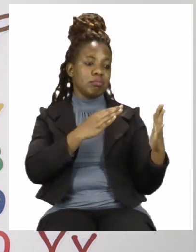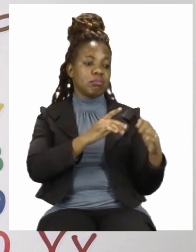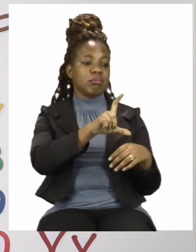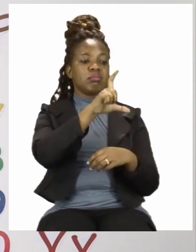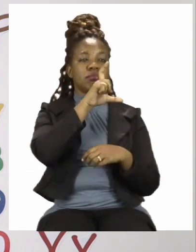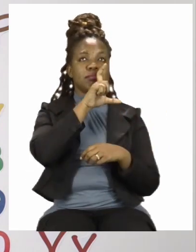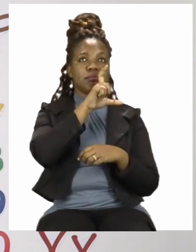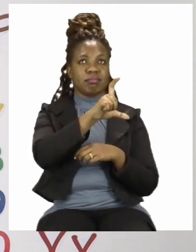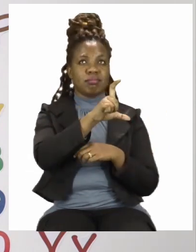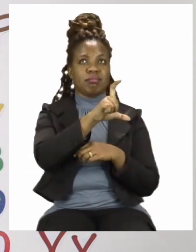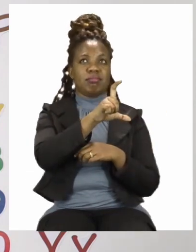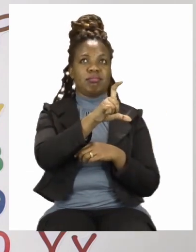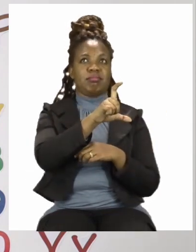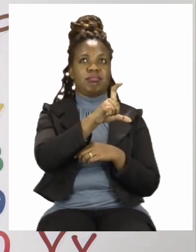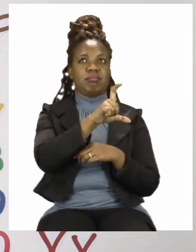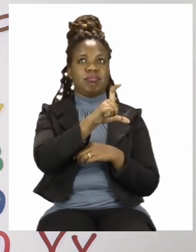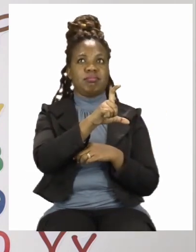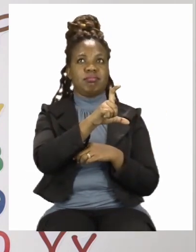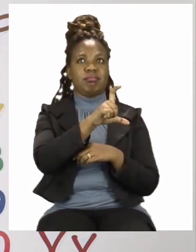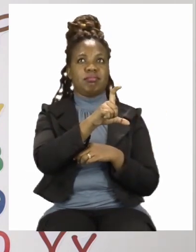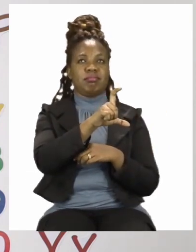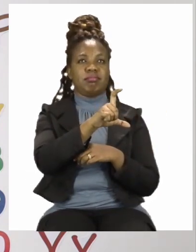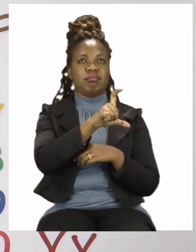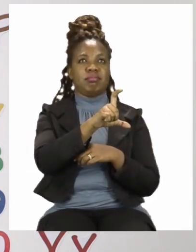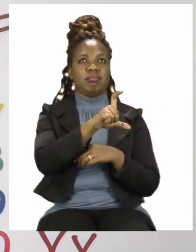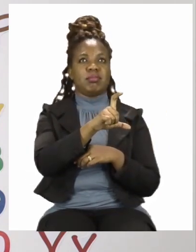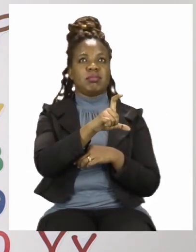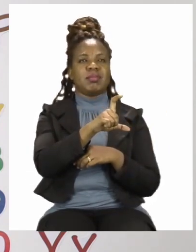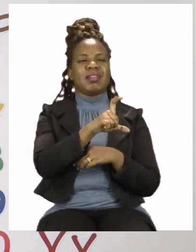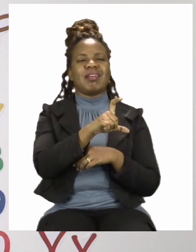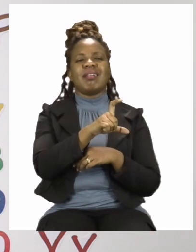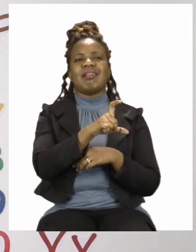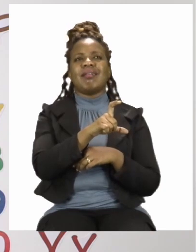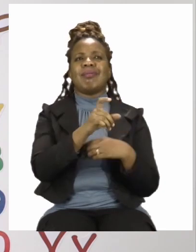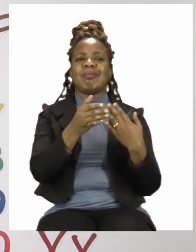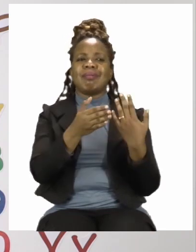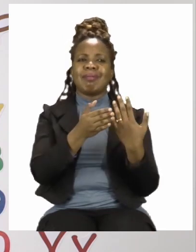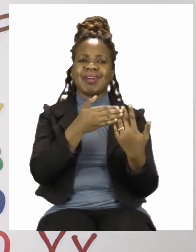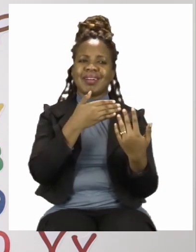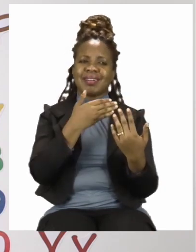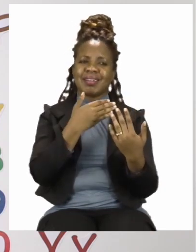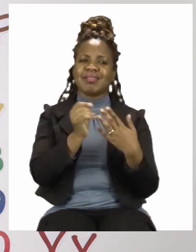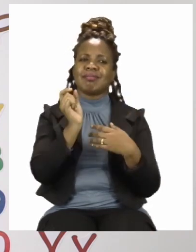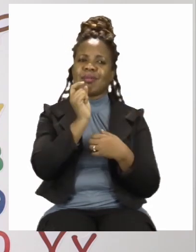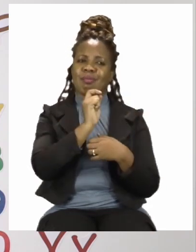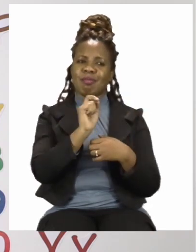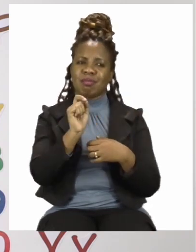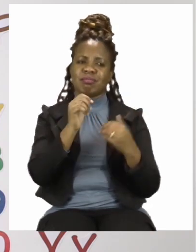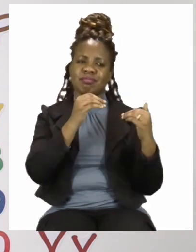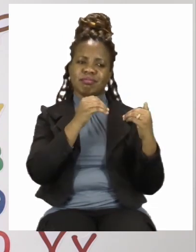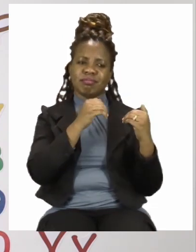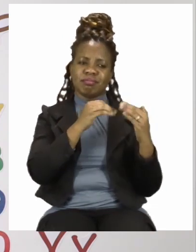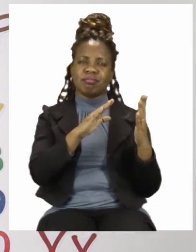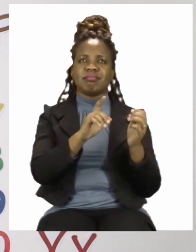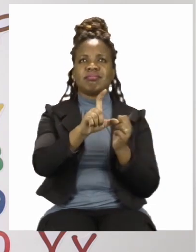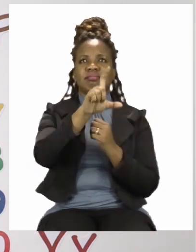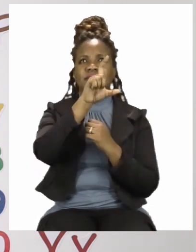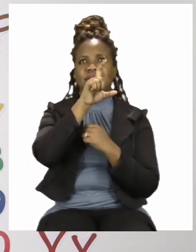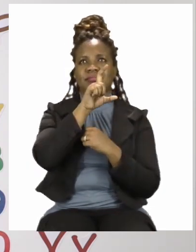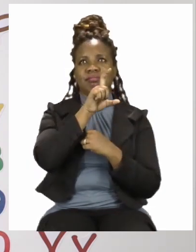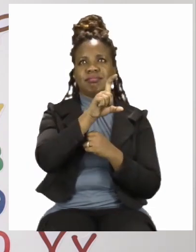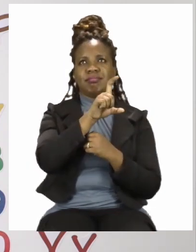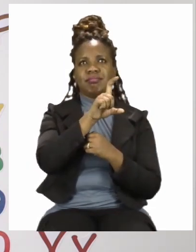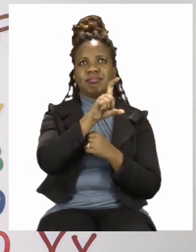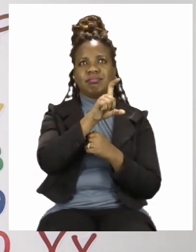girls, needs to start with a capital letter. So we cannot say that we have